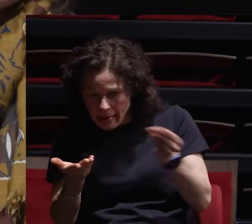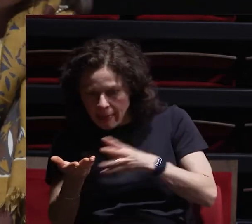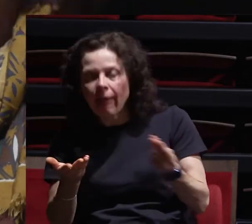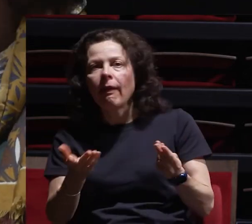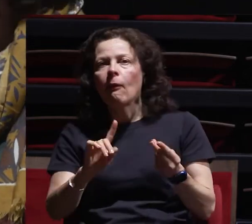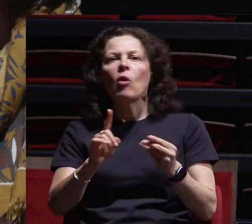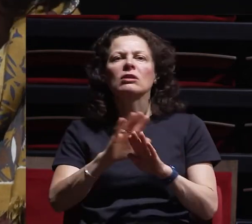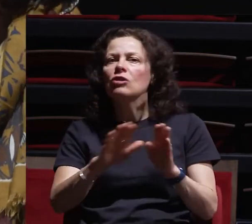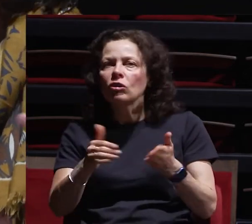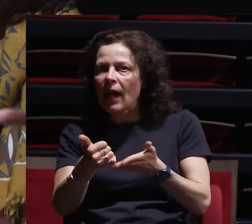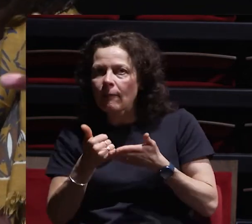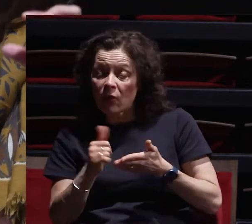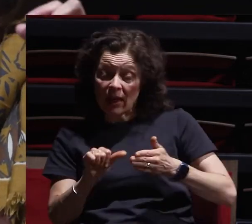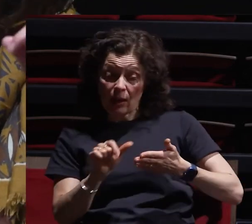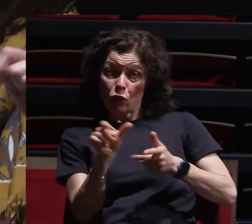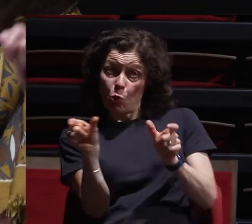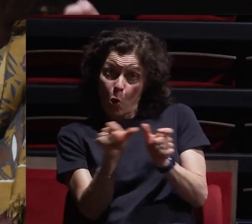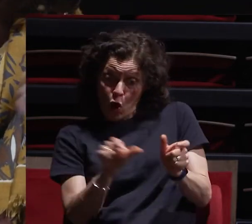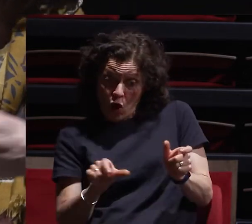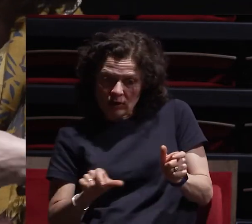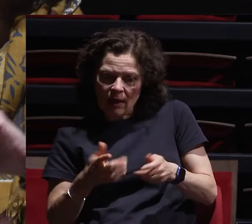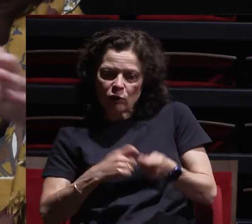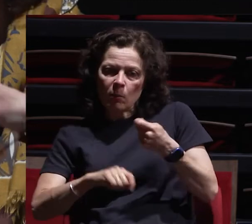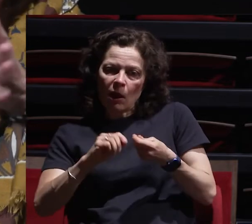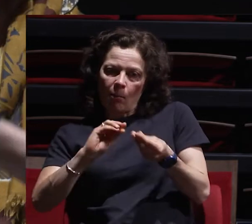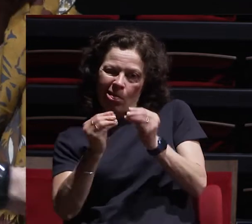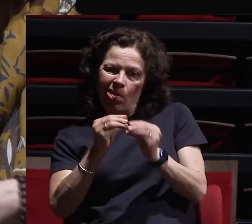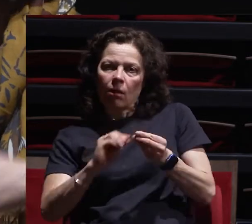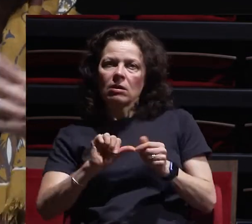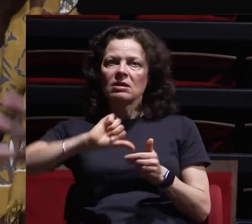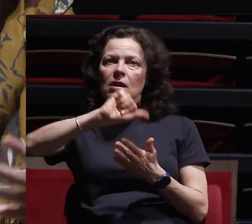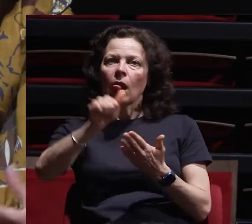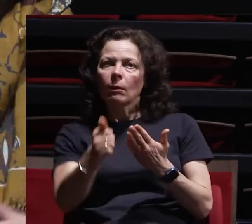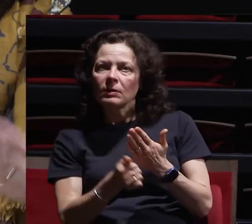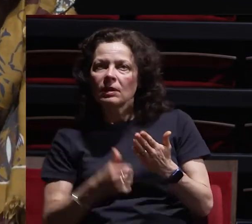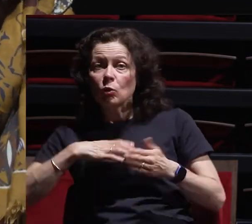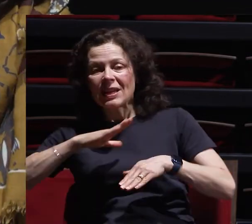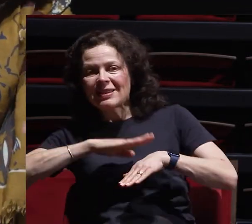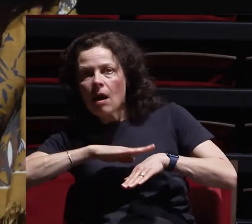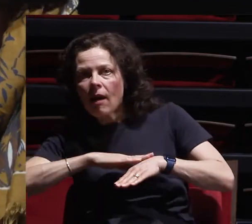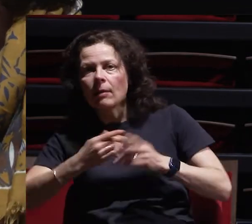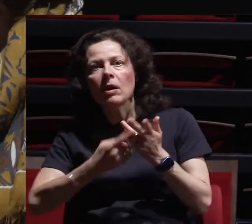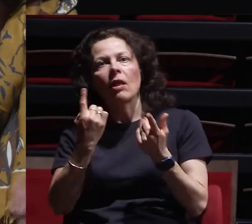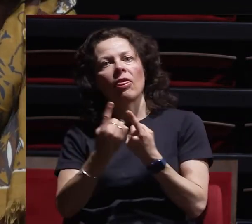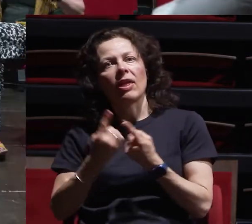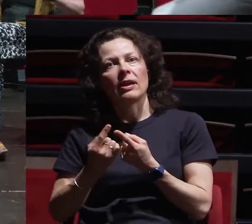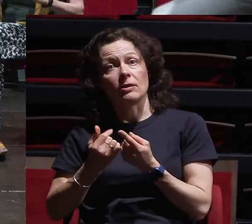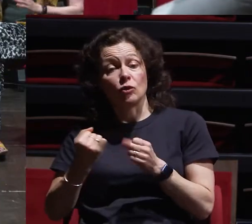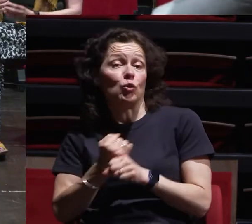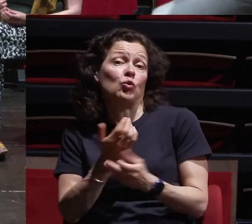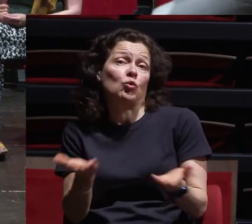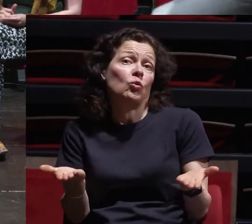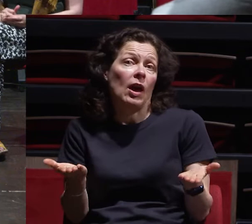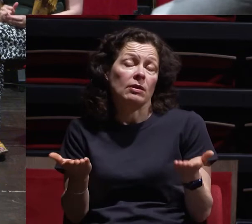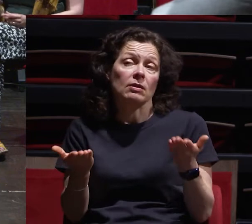are the things that are not helpful? And begin to sculpt the words on the page, and using time and other things to do